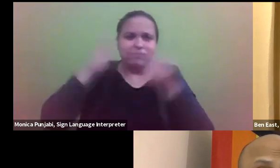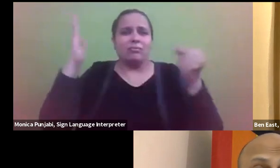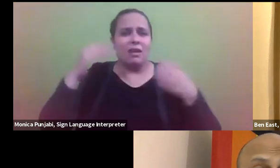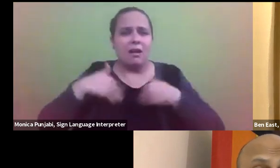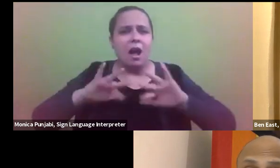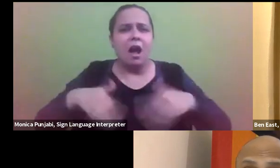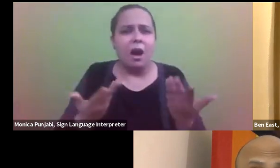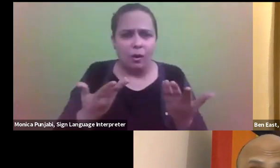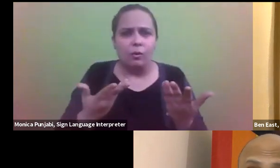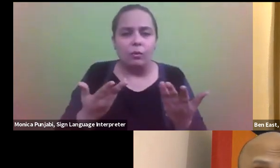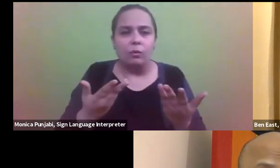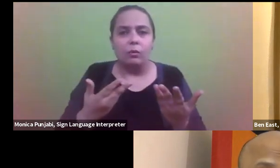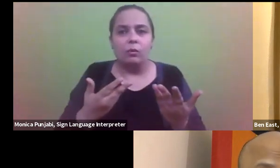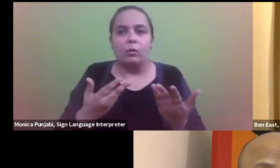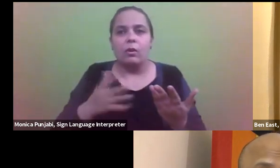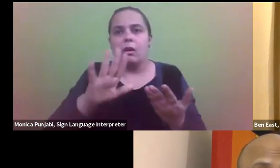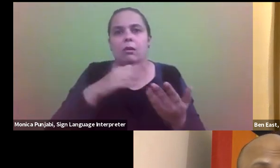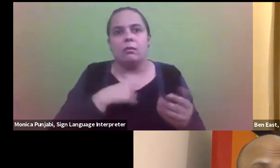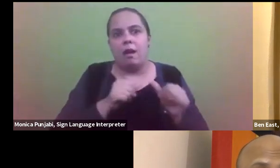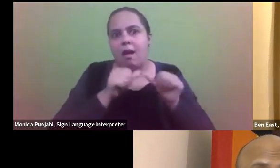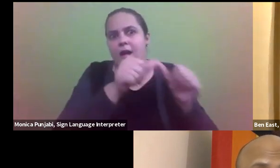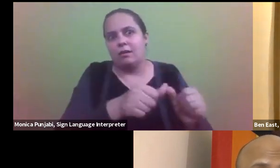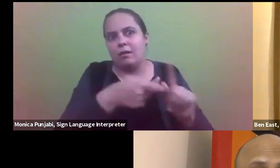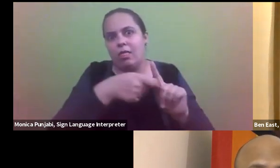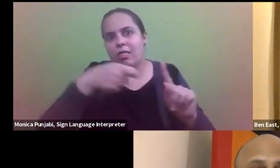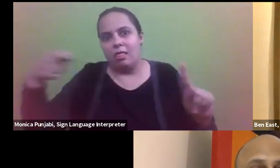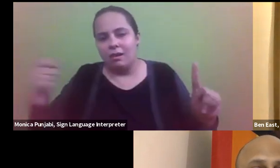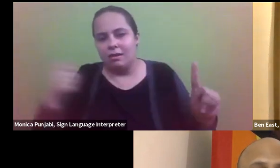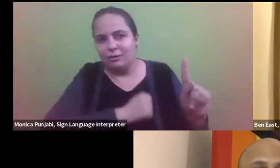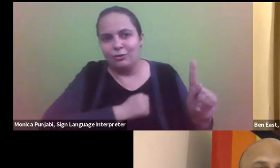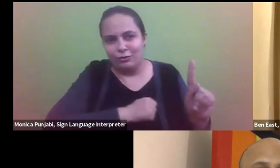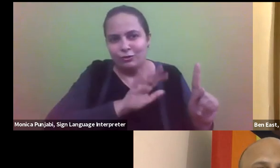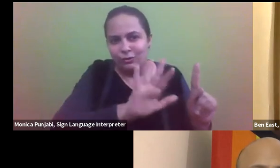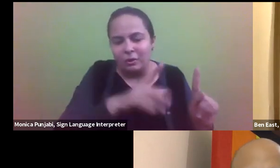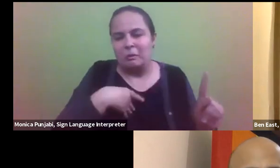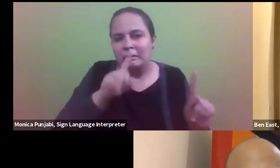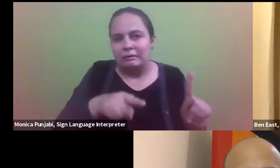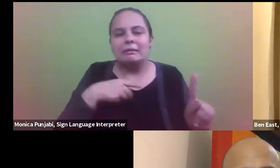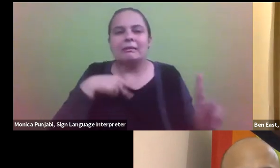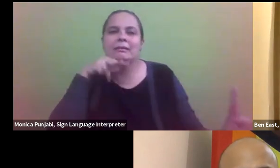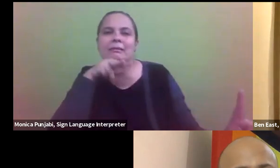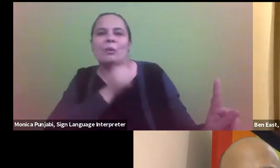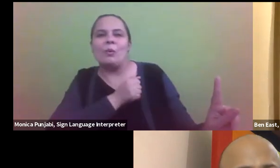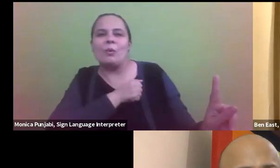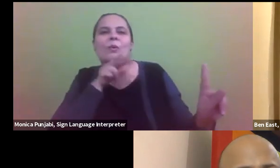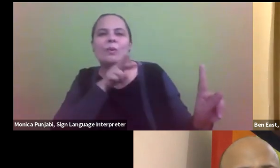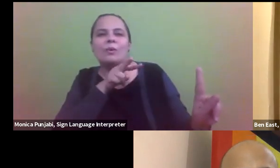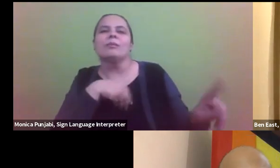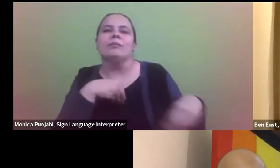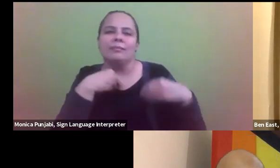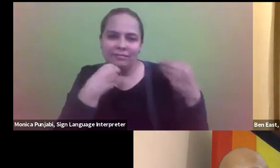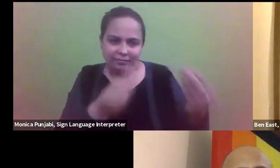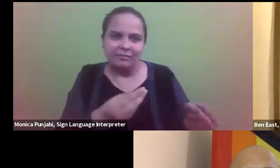the opportunity, Ben. I'm sorry it was a very long answer, but I thought that I would give you a perspective of where that entire journey started